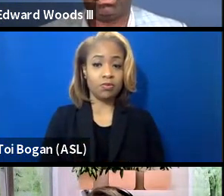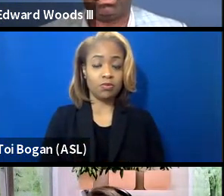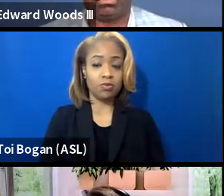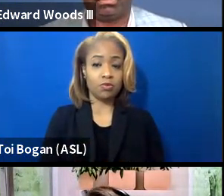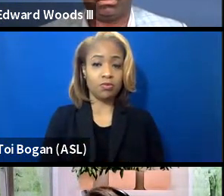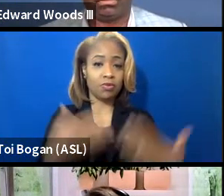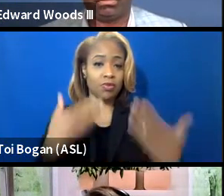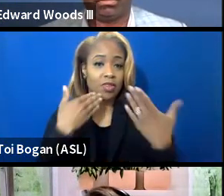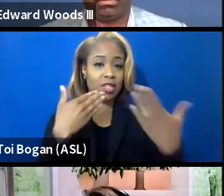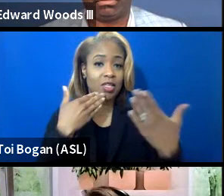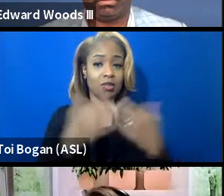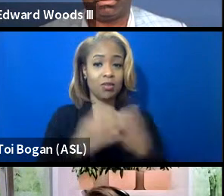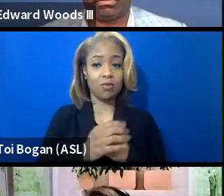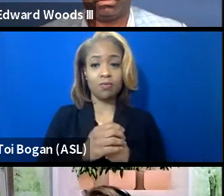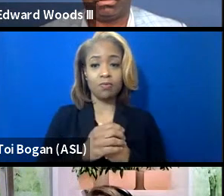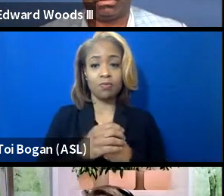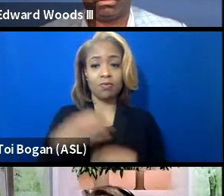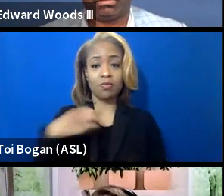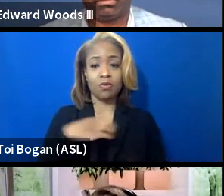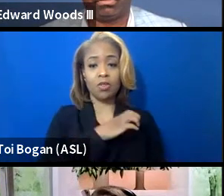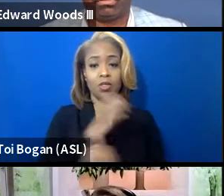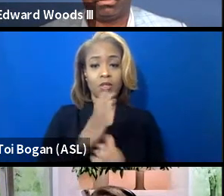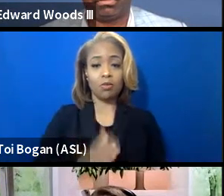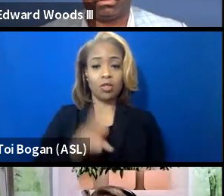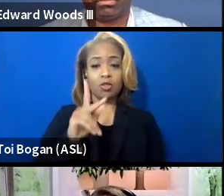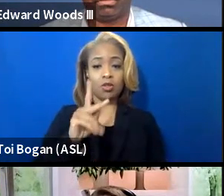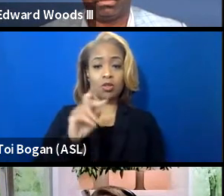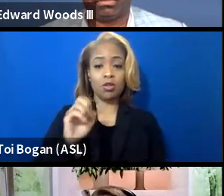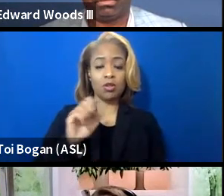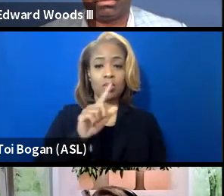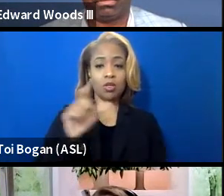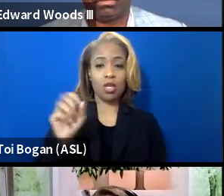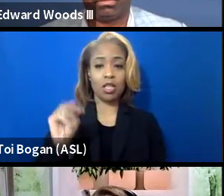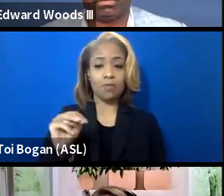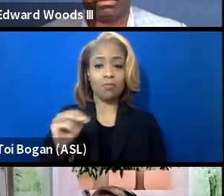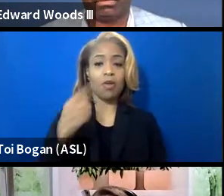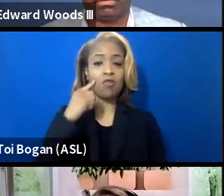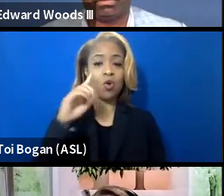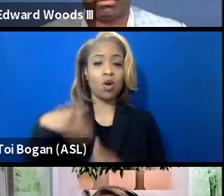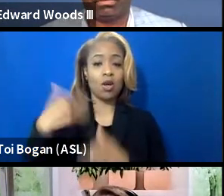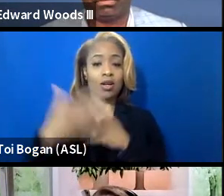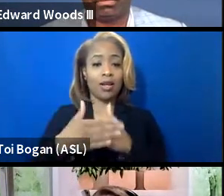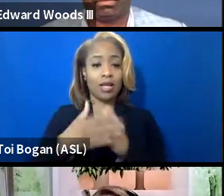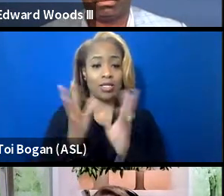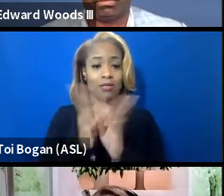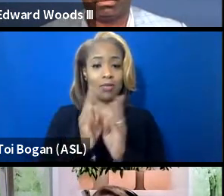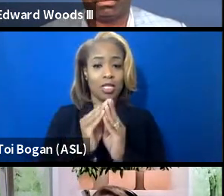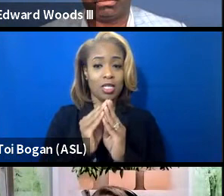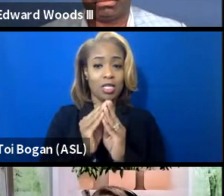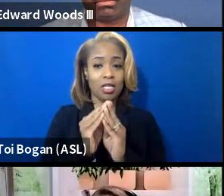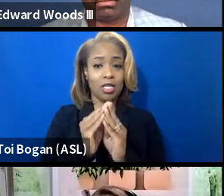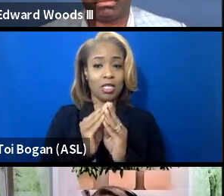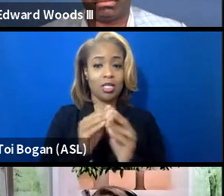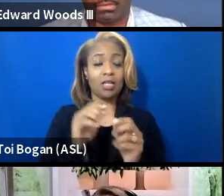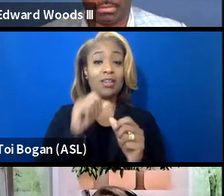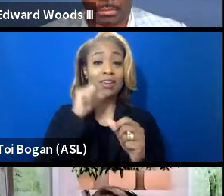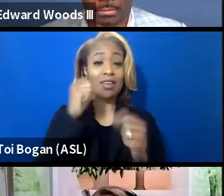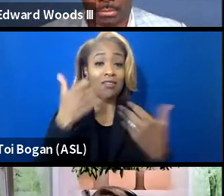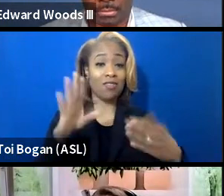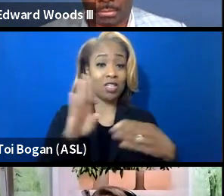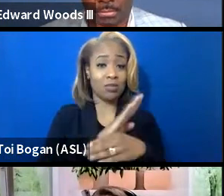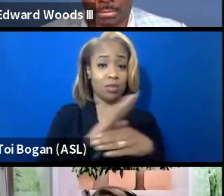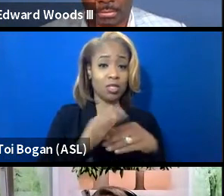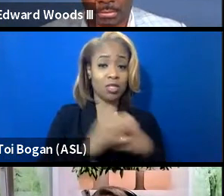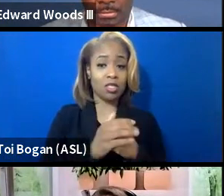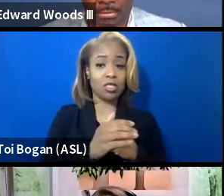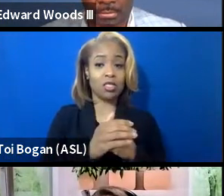Thank you, Commissioner Kellum. So for the next meeting on unfinished business, we will have